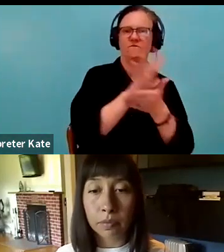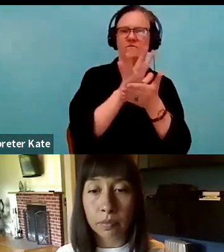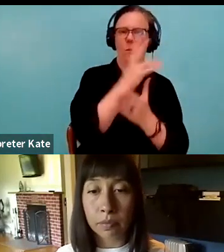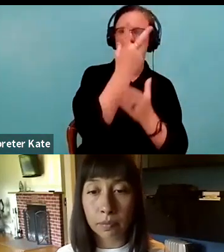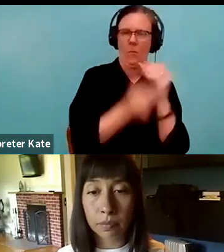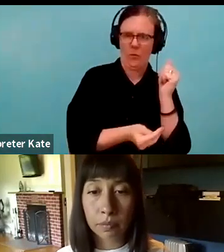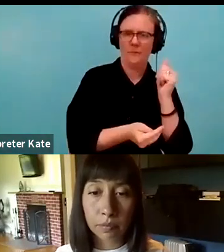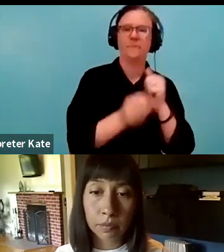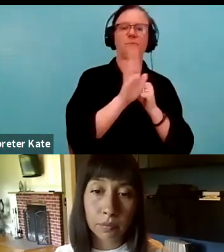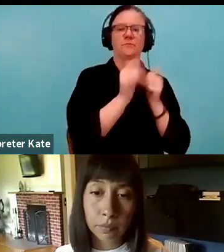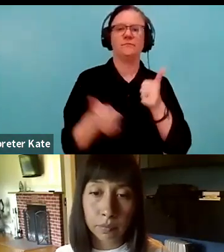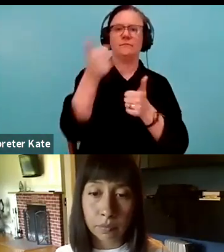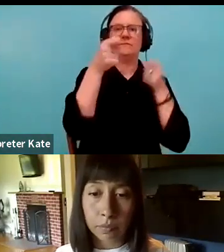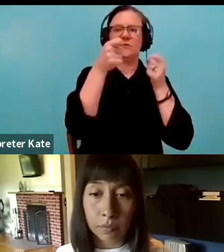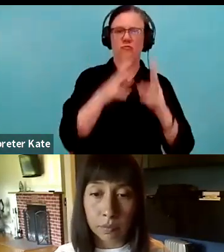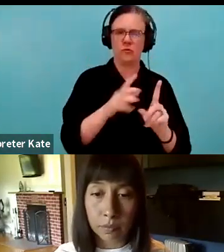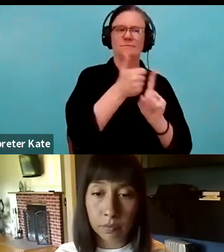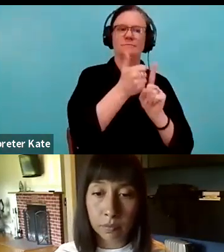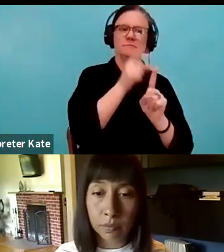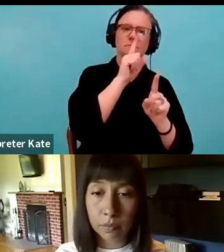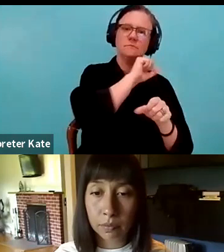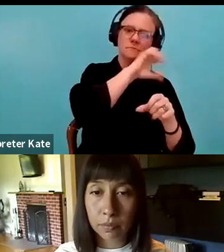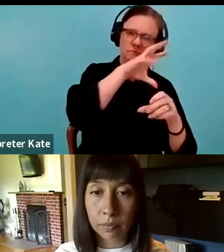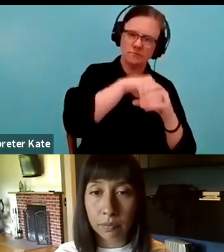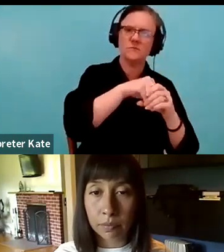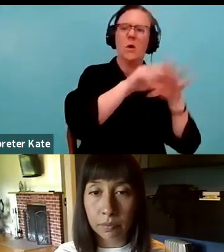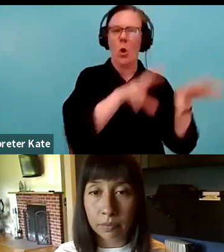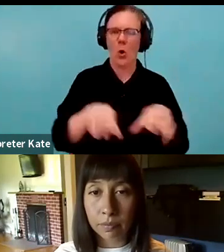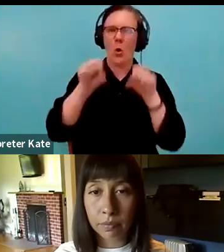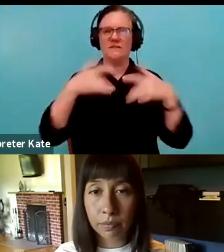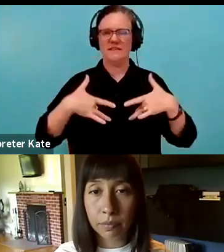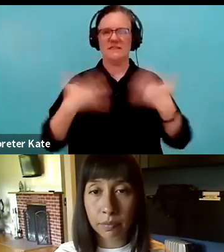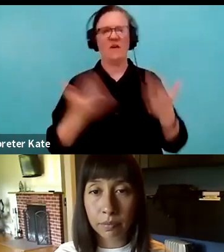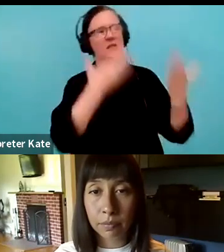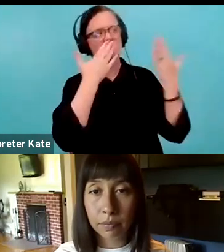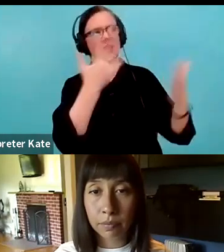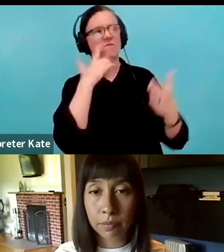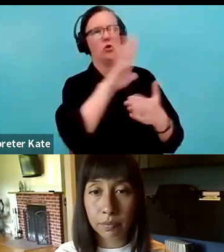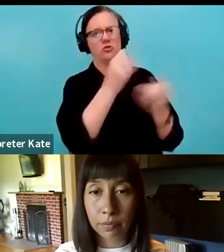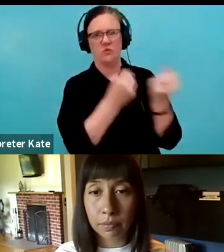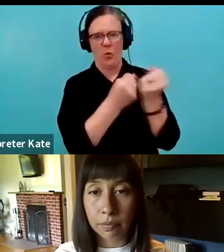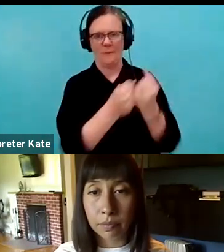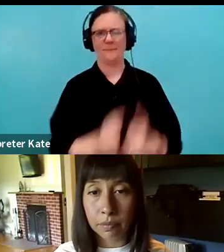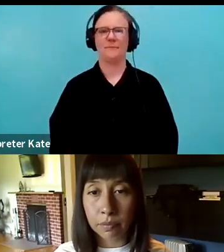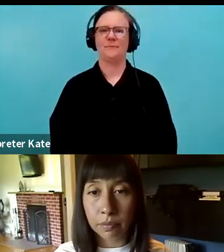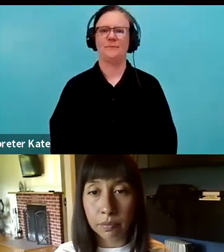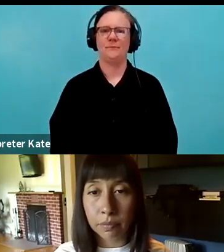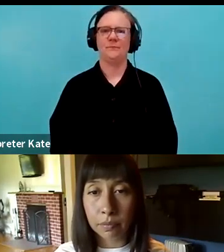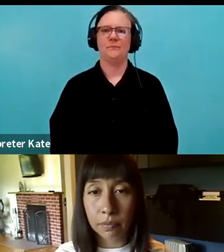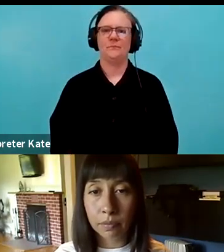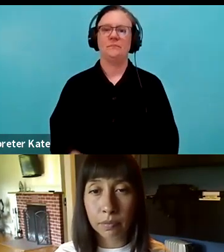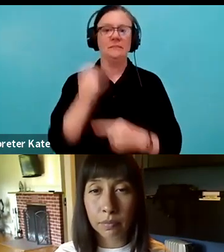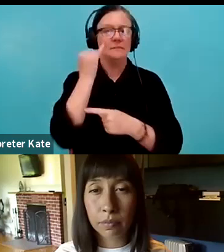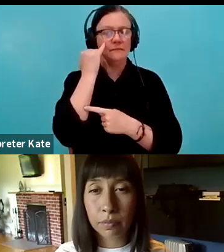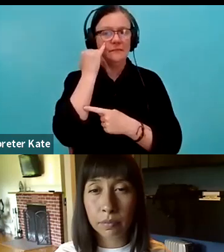Real Abilities Director Grishma Shah has been instrumental in putting this event together, and we are grateful for her support. For those of you who